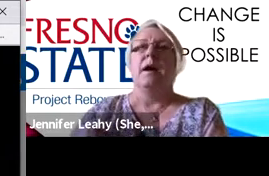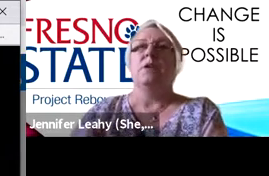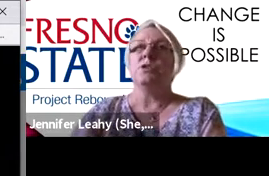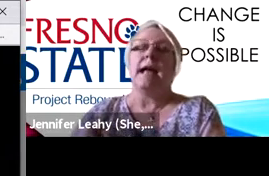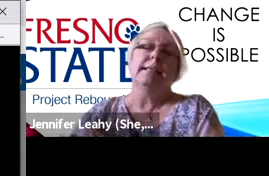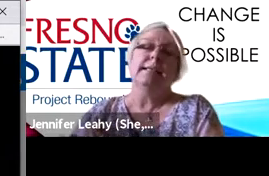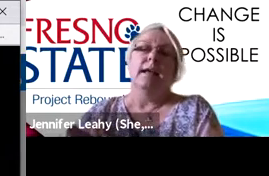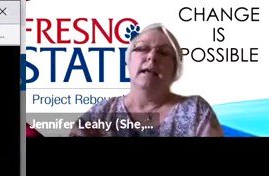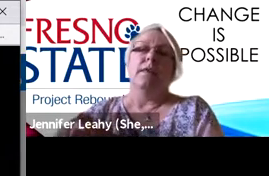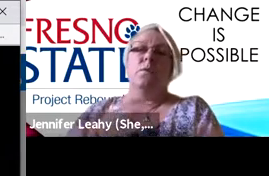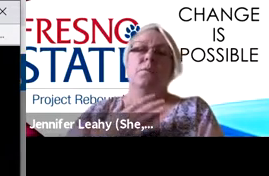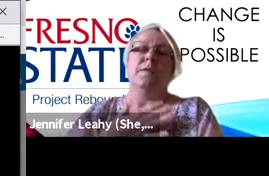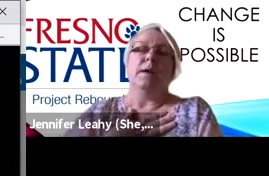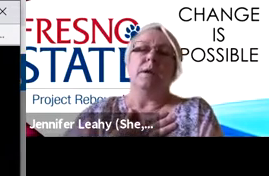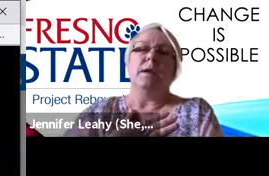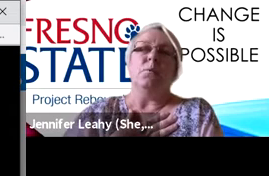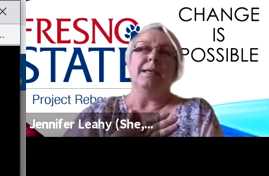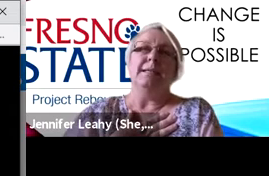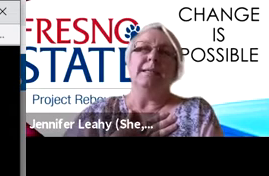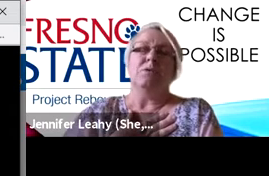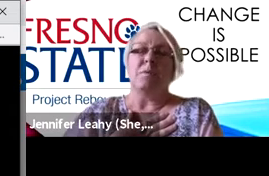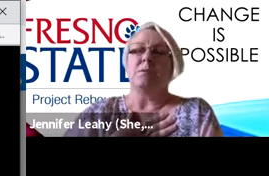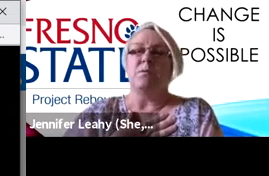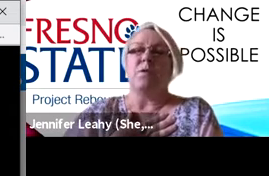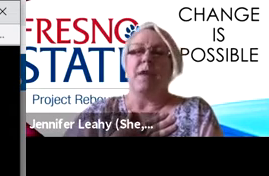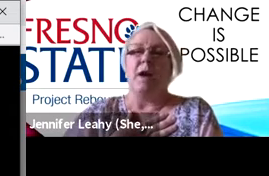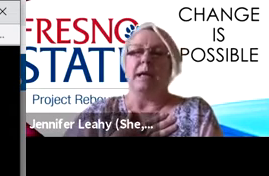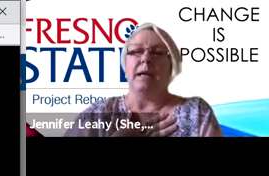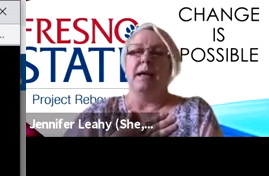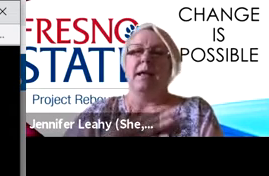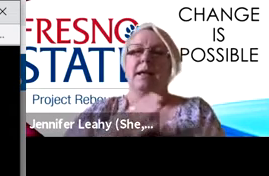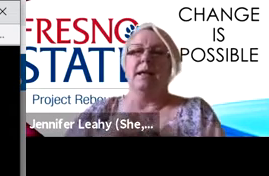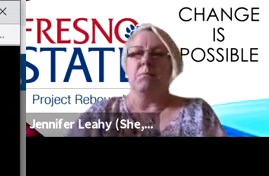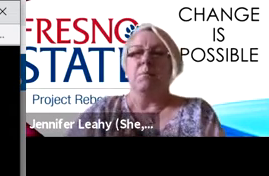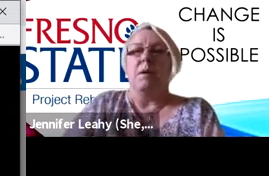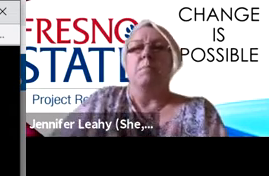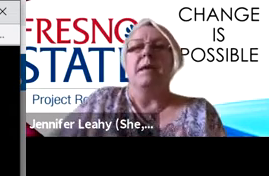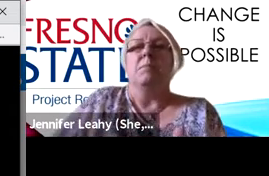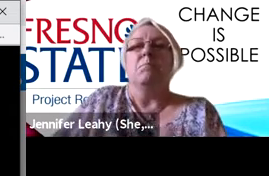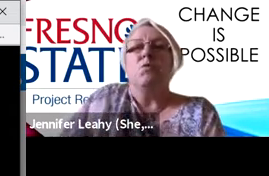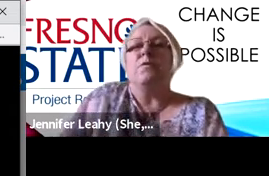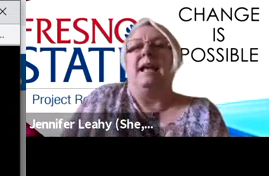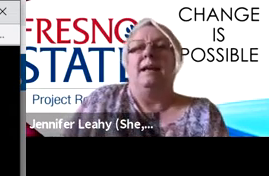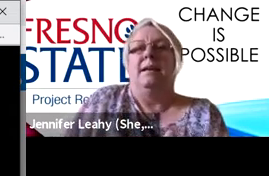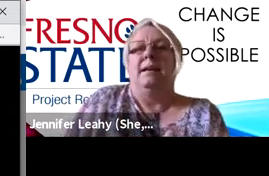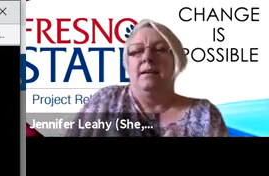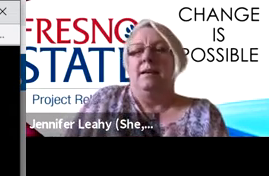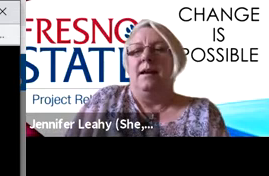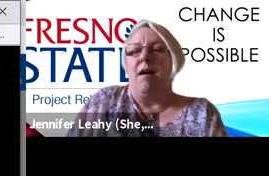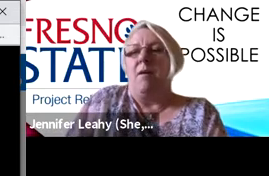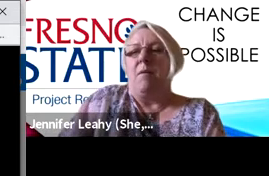possible. Understanding that we need to be responsible for the equity in moving